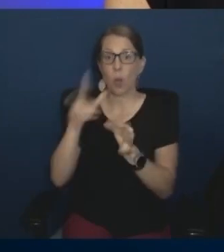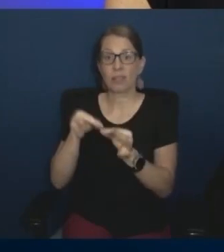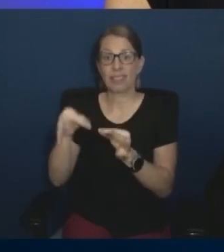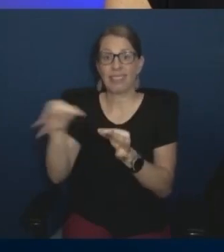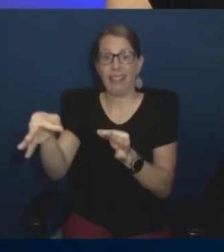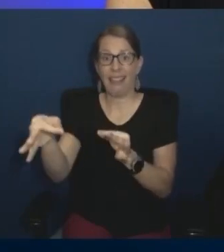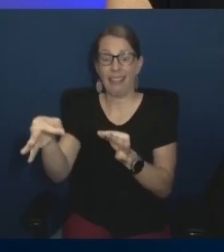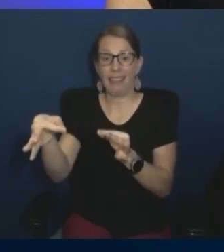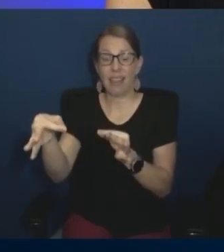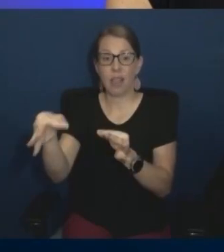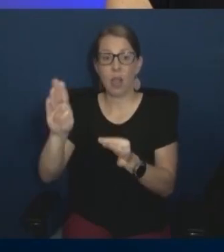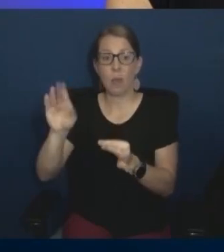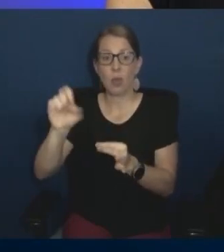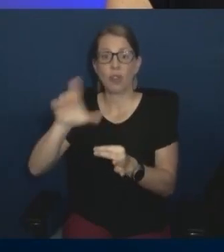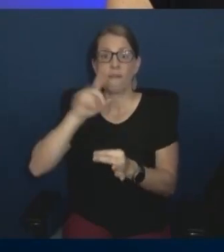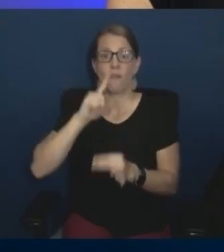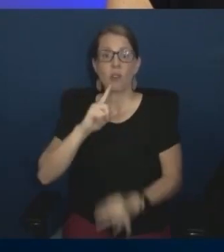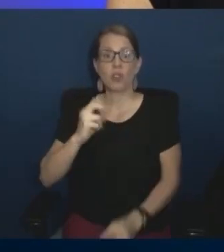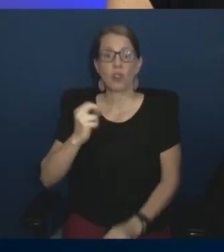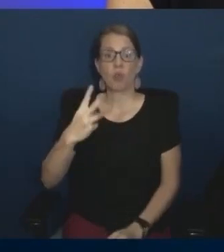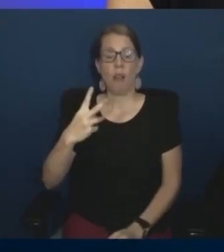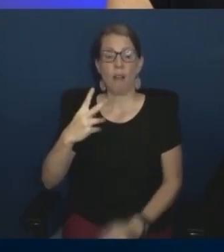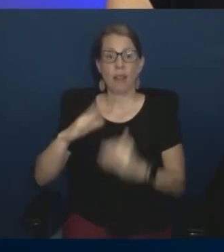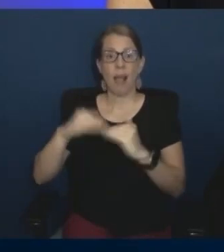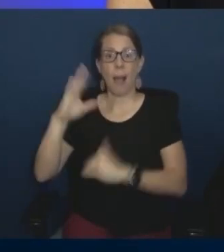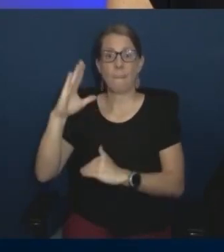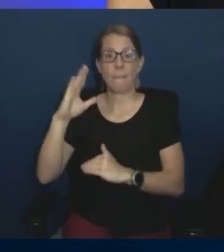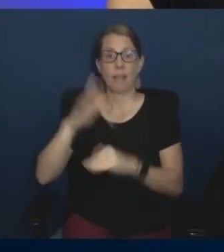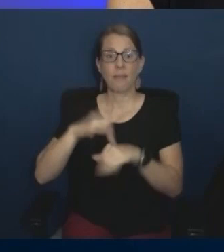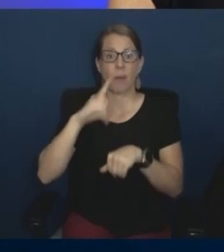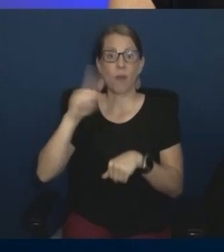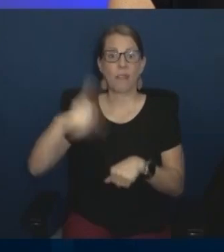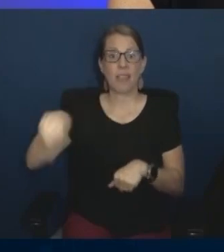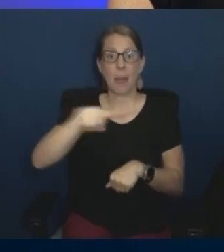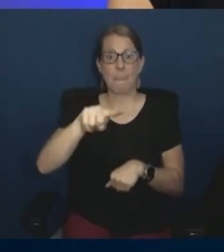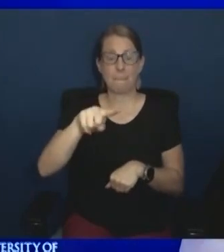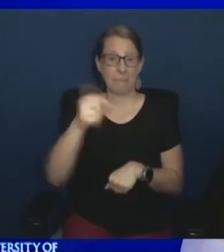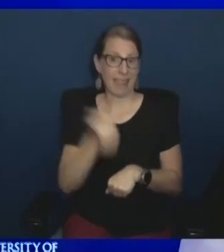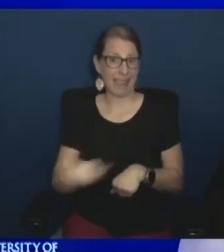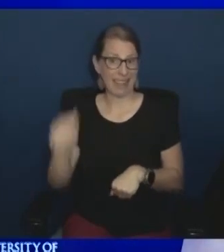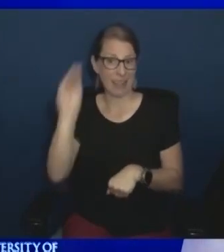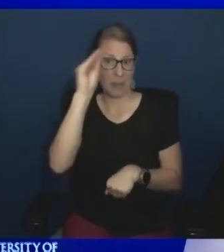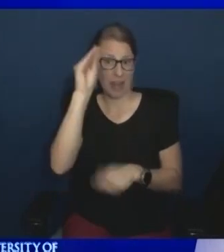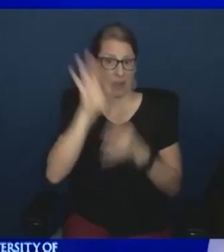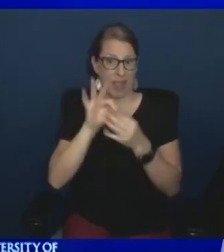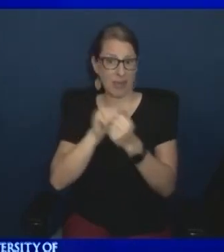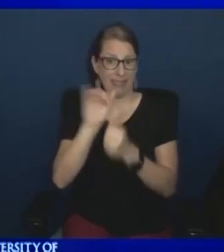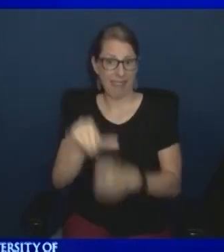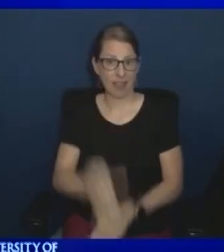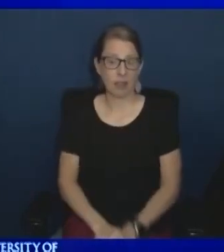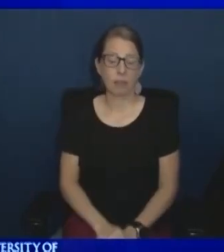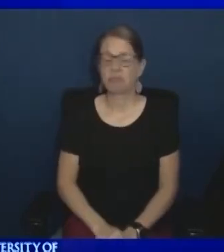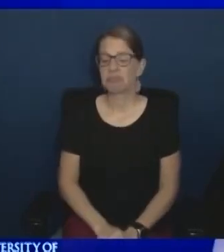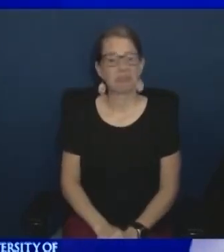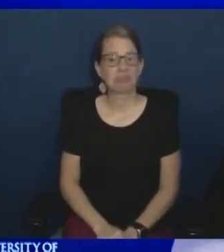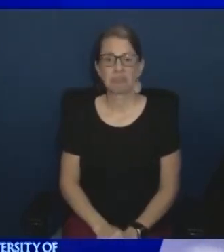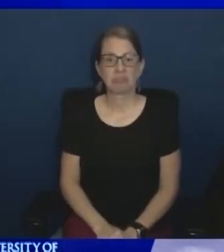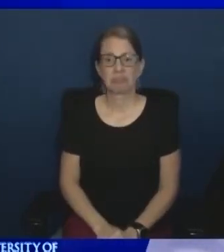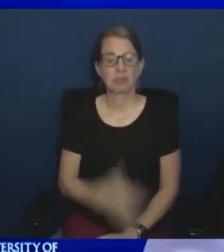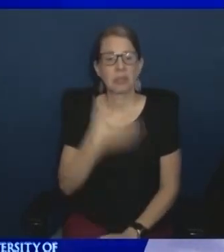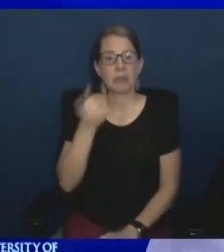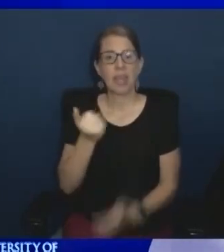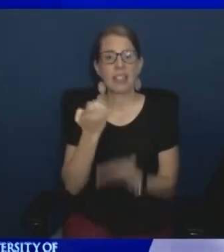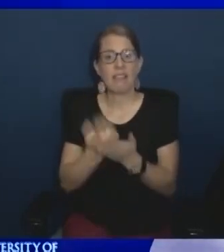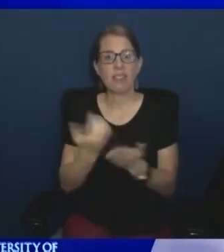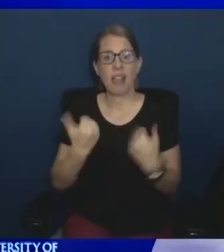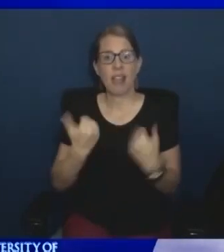up becoming available to them? Mm-hmm. Any insight on that? No, again, I think the best evidence that we have is that